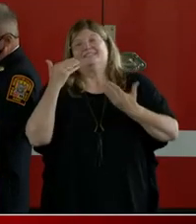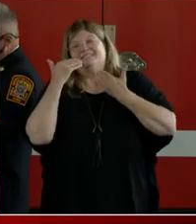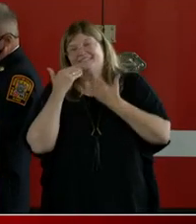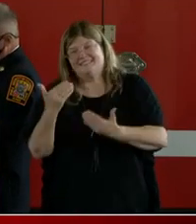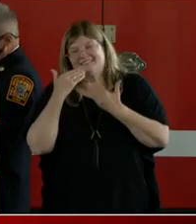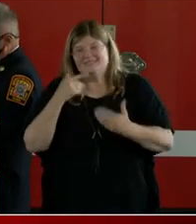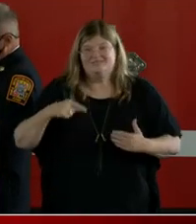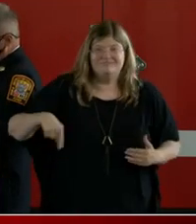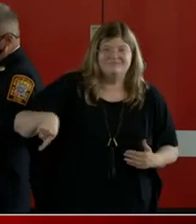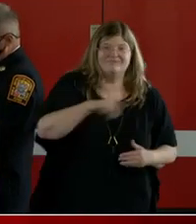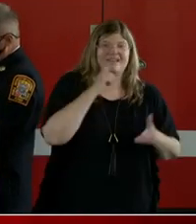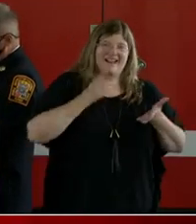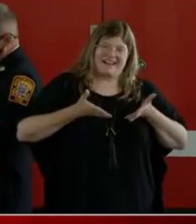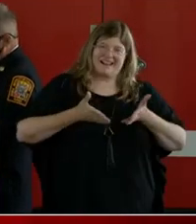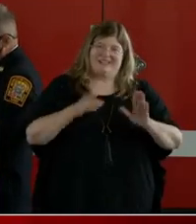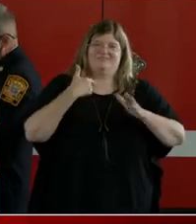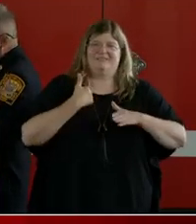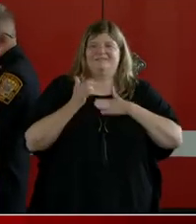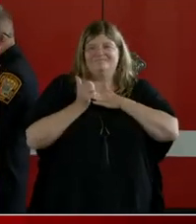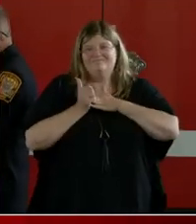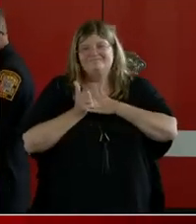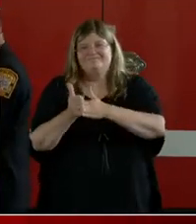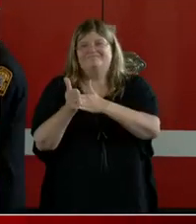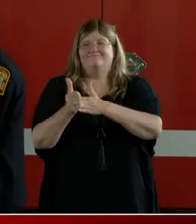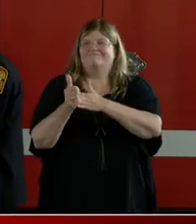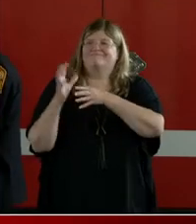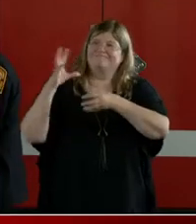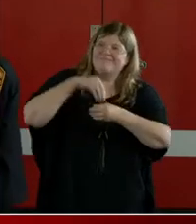part of your history.